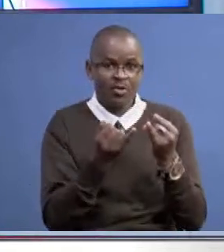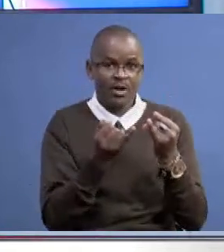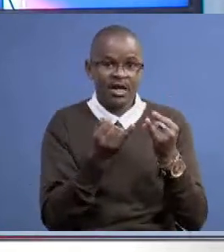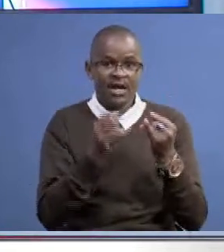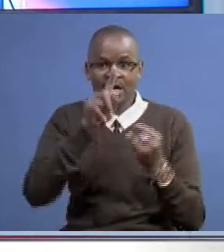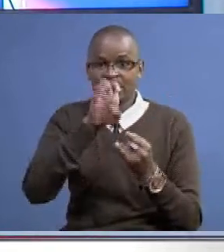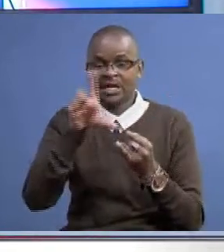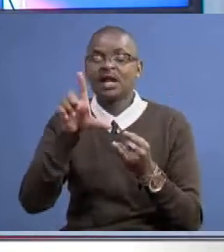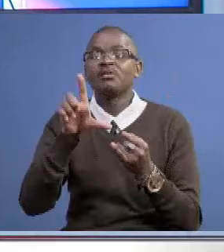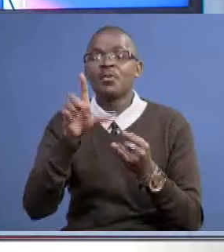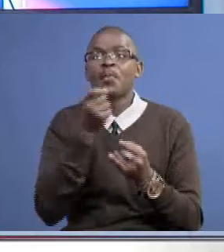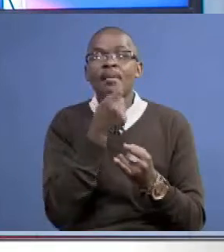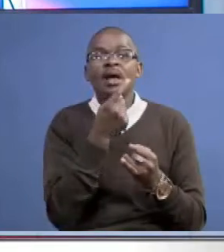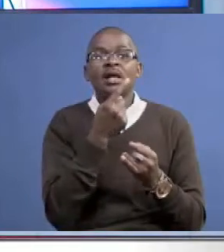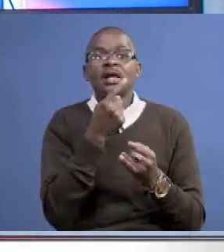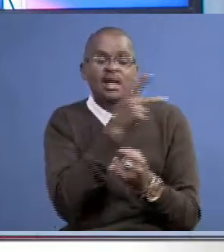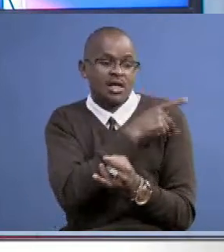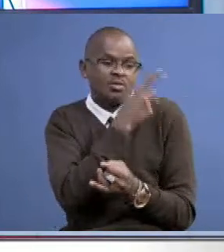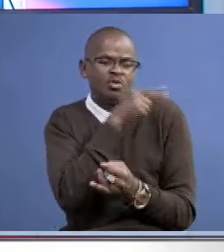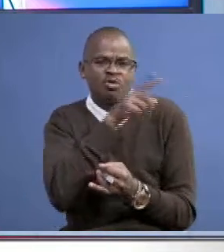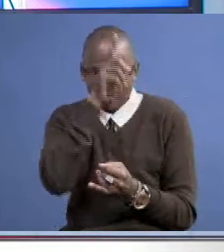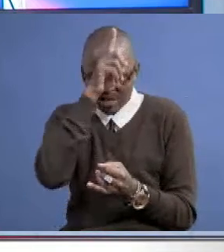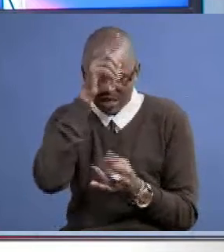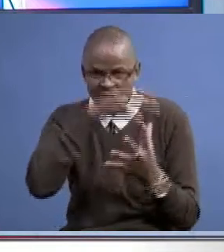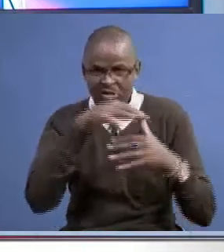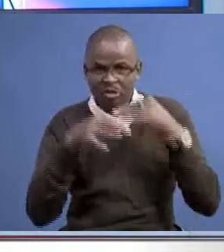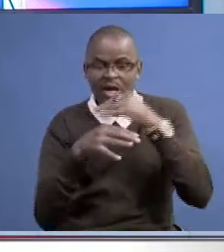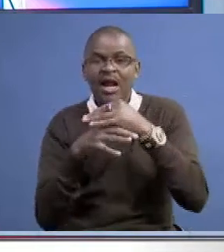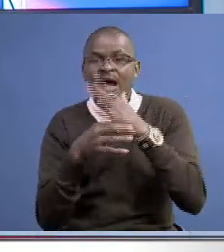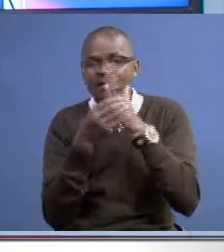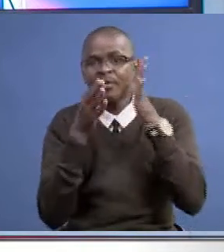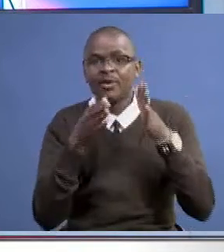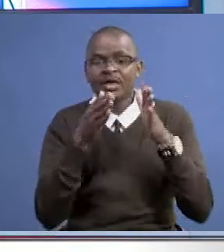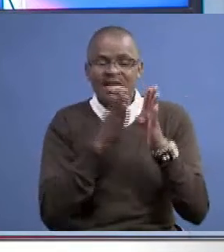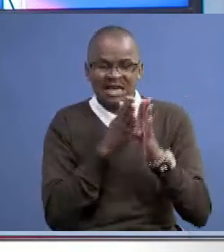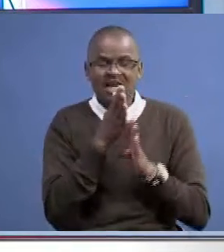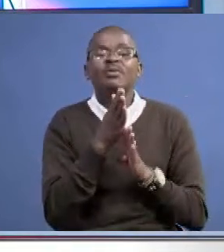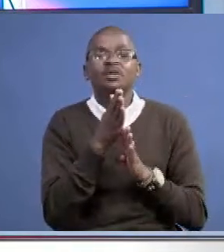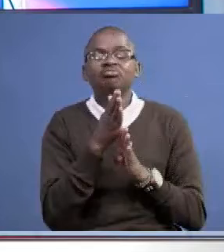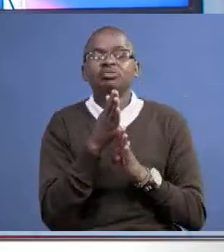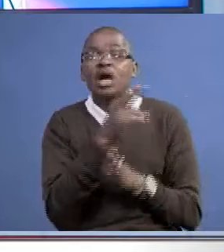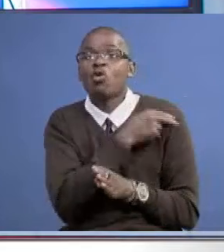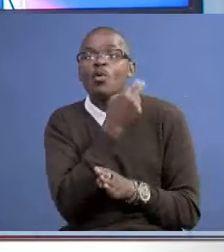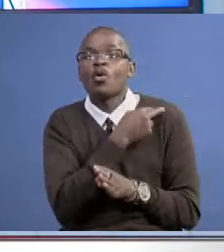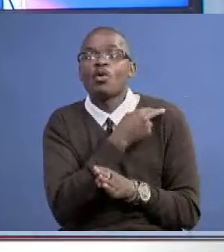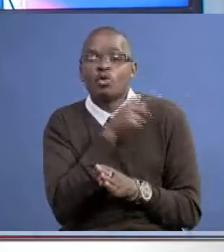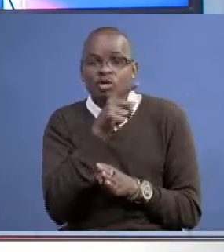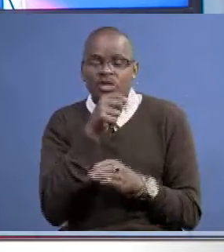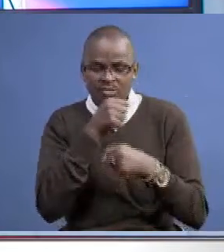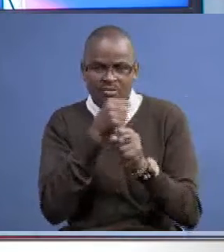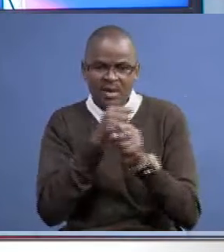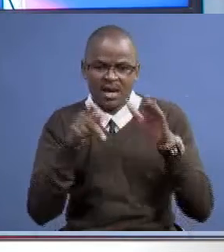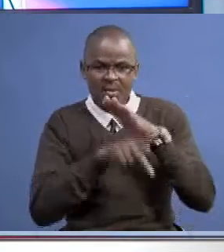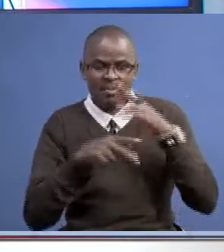in Kenya, which allows patients in remote areas to interact with specialists in major hospitals via video conferencing. This will make